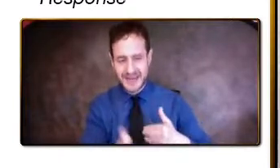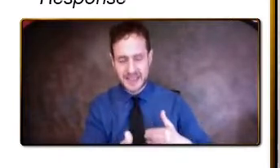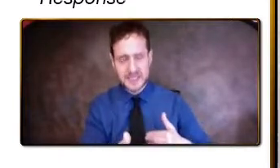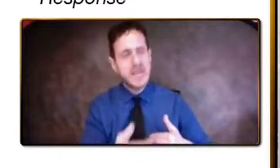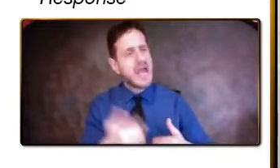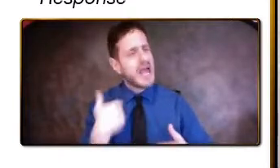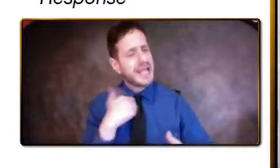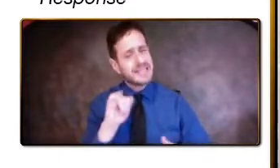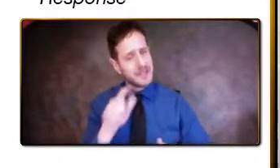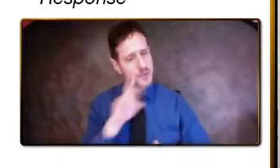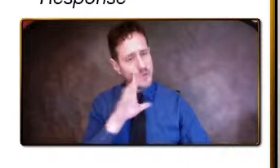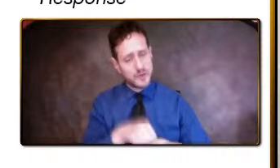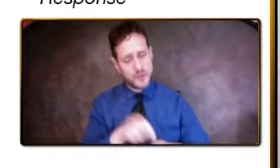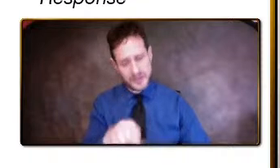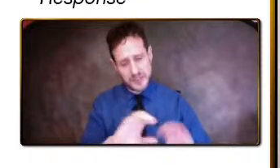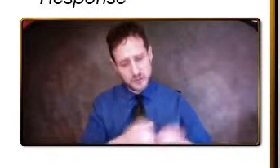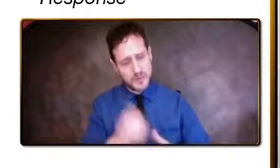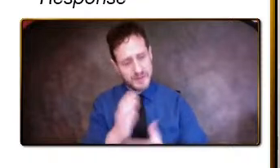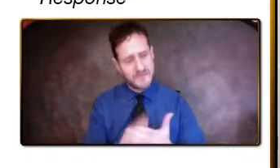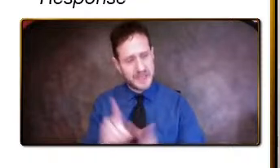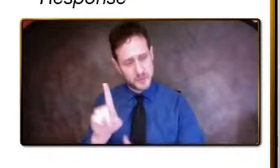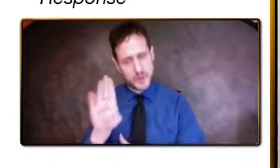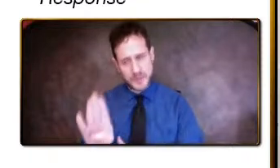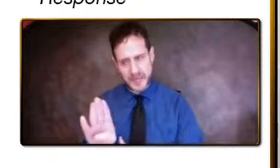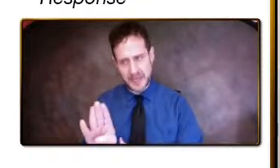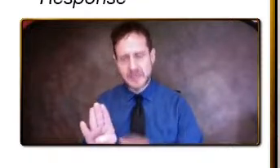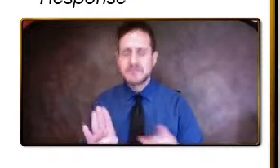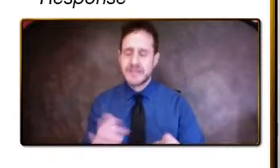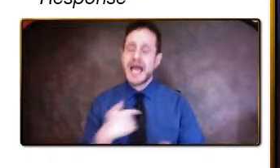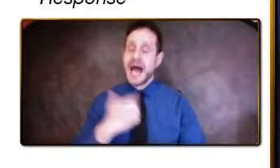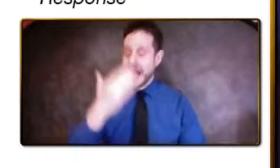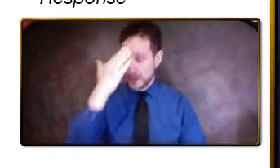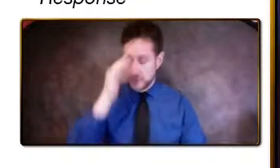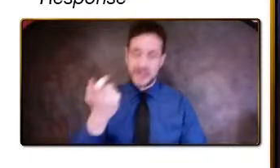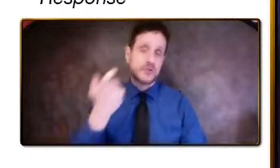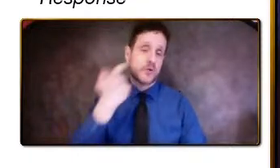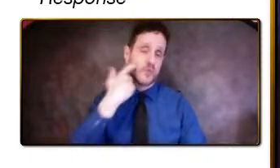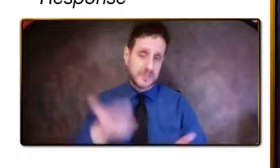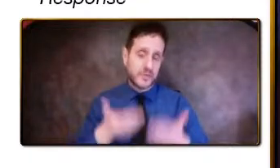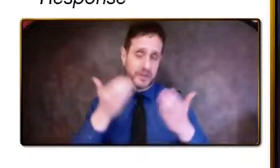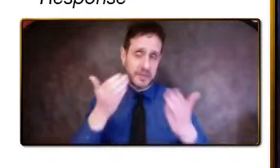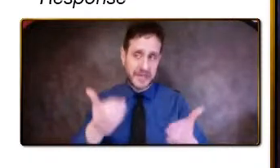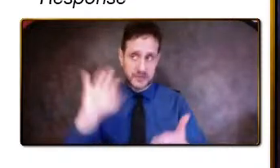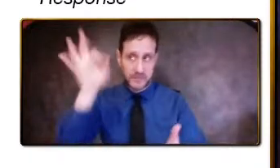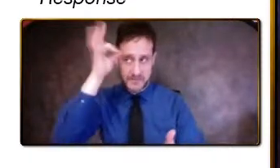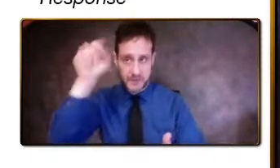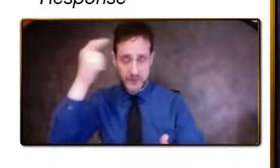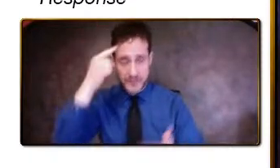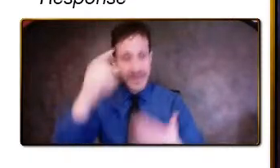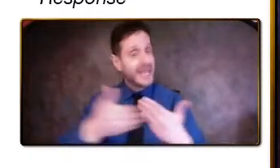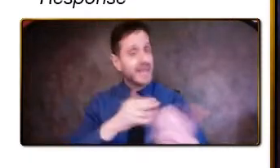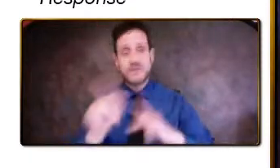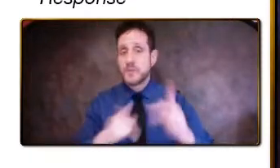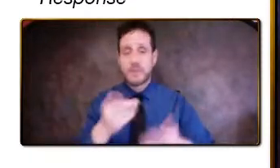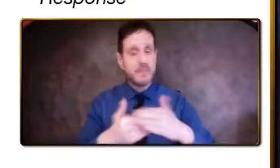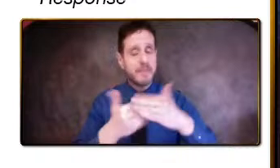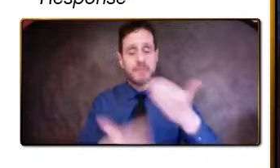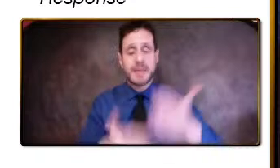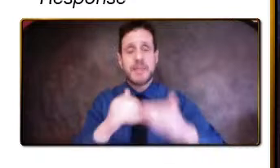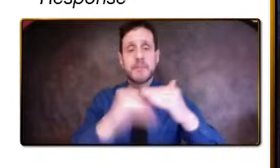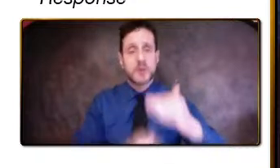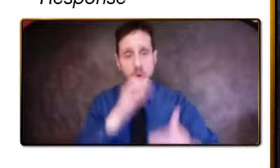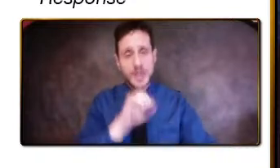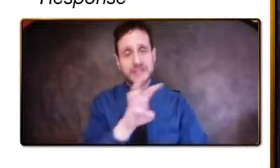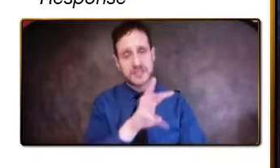not? We're looking at that. I know that's a recent recommendation from the federal government. We already have a